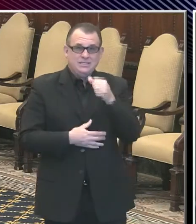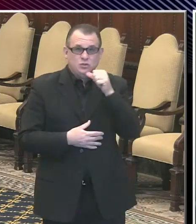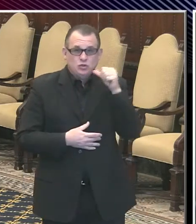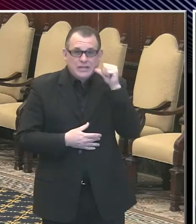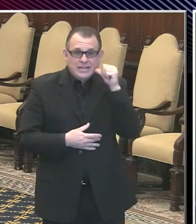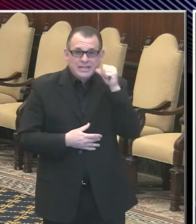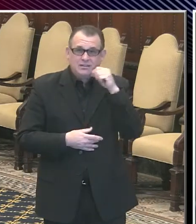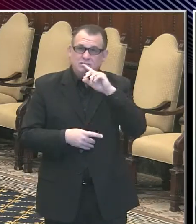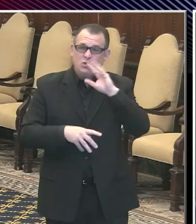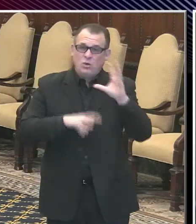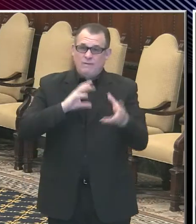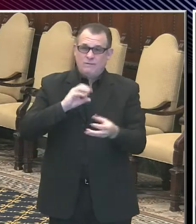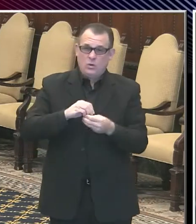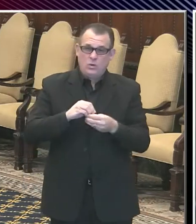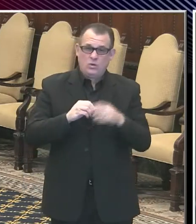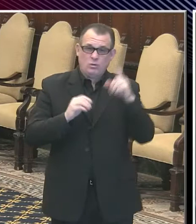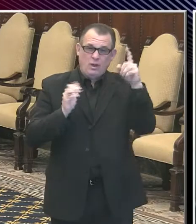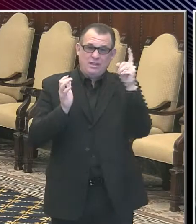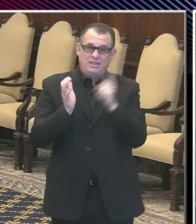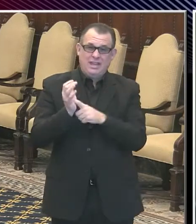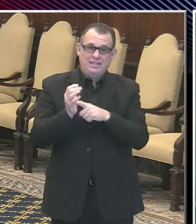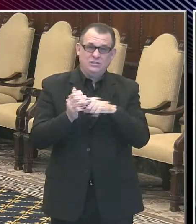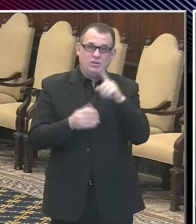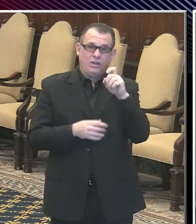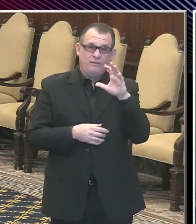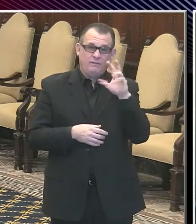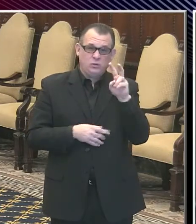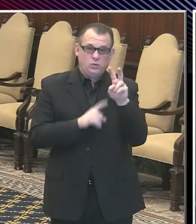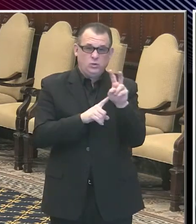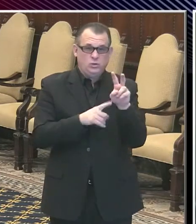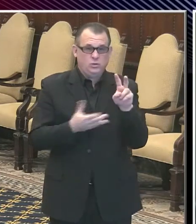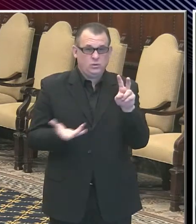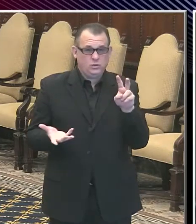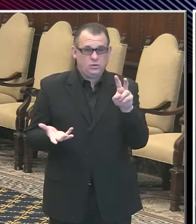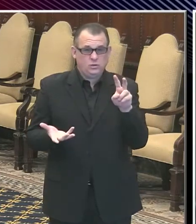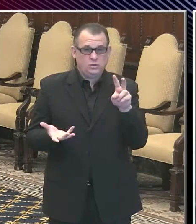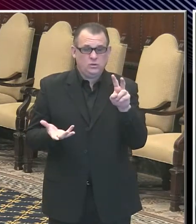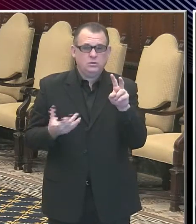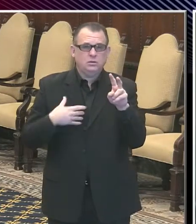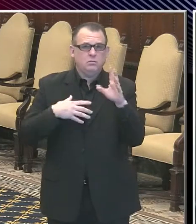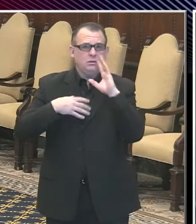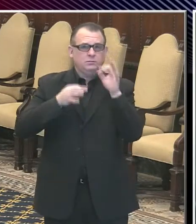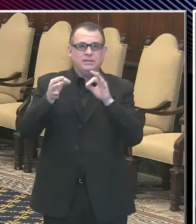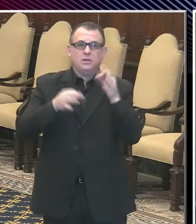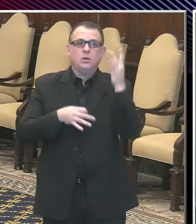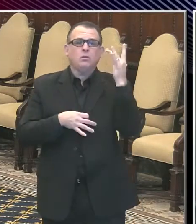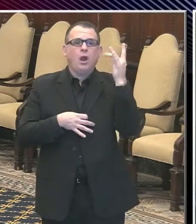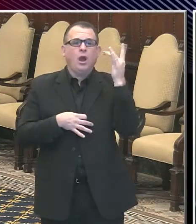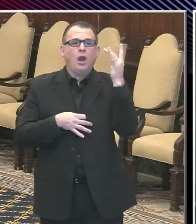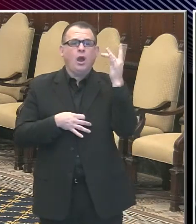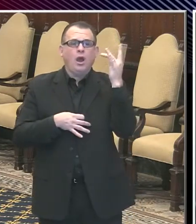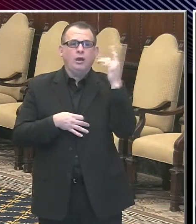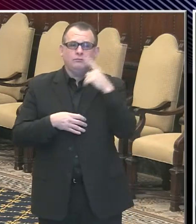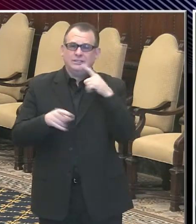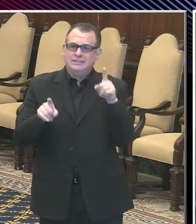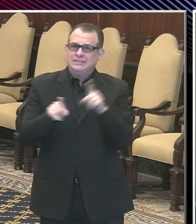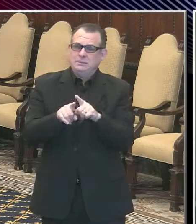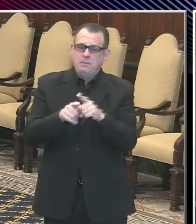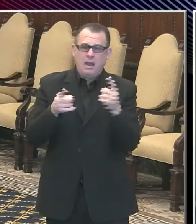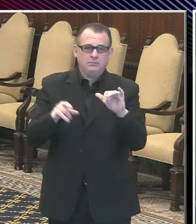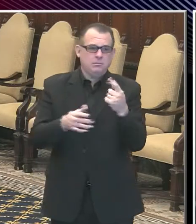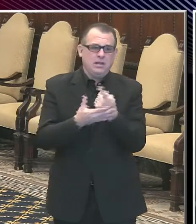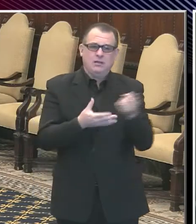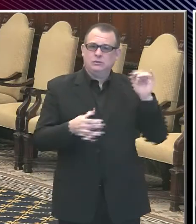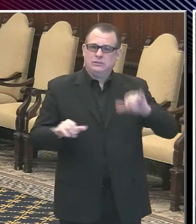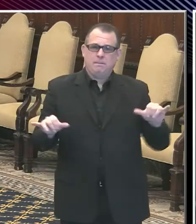us to a total of 1,152. So here's the explanation. This is similar to what happened last week. Each day, we get